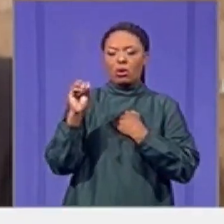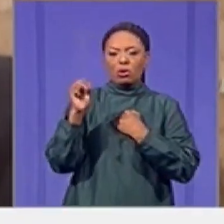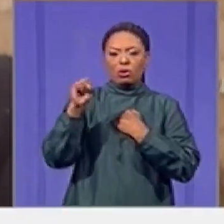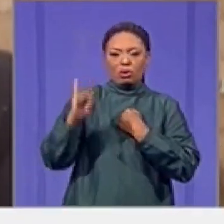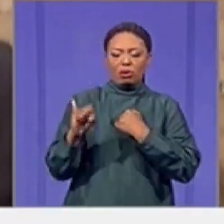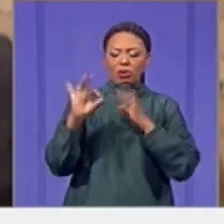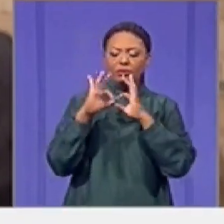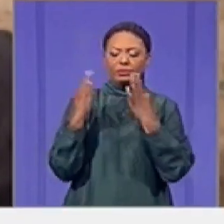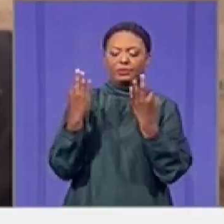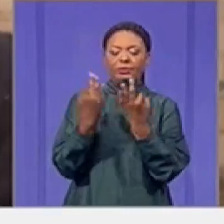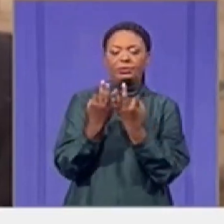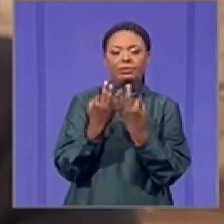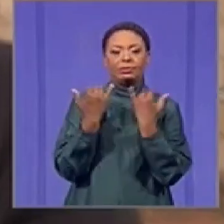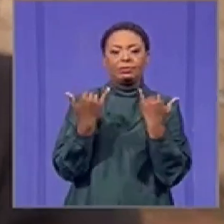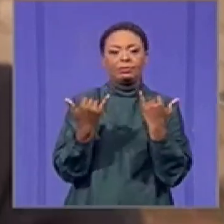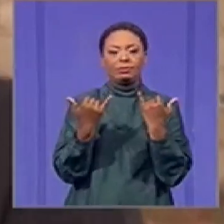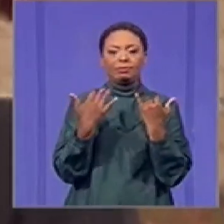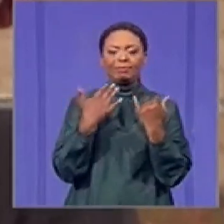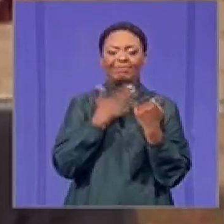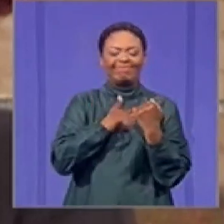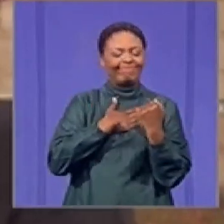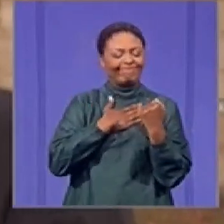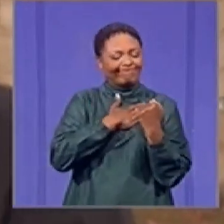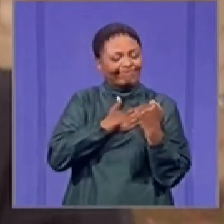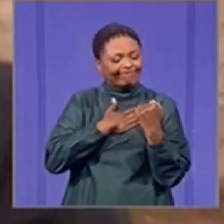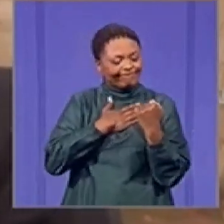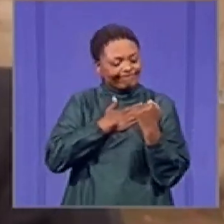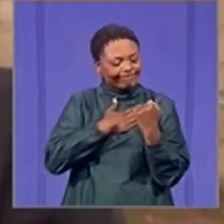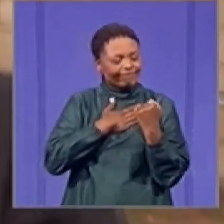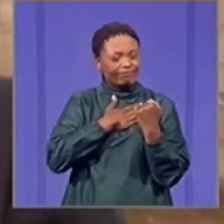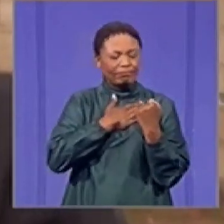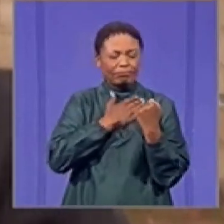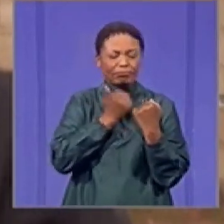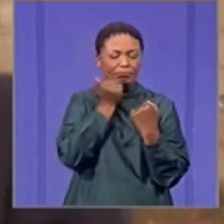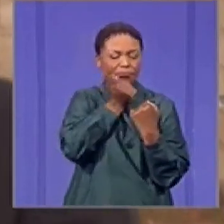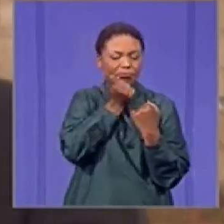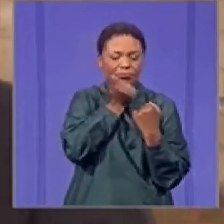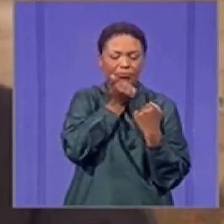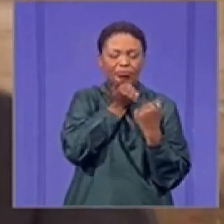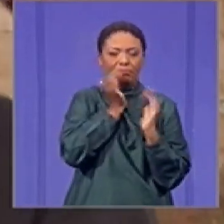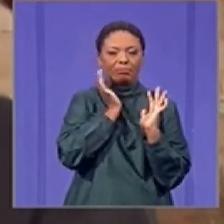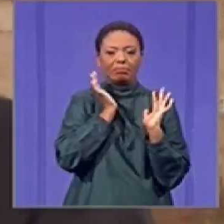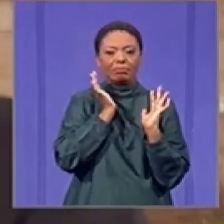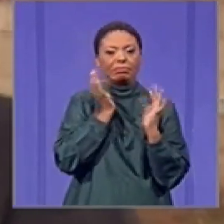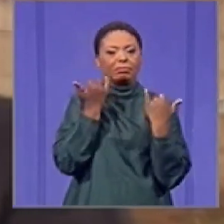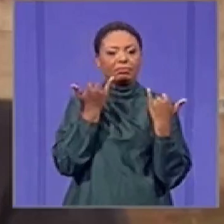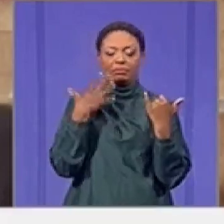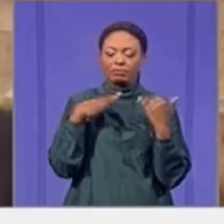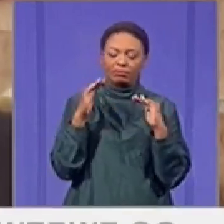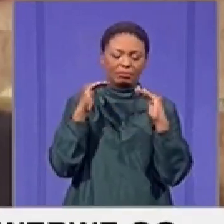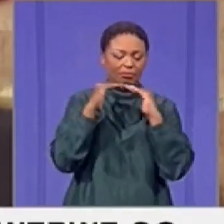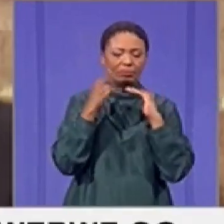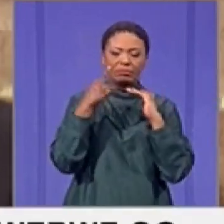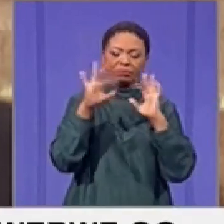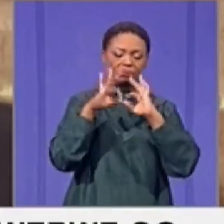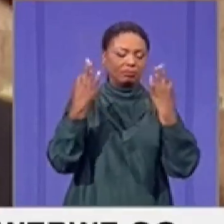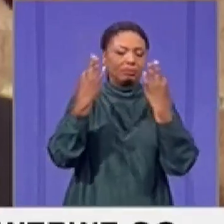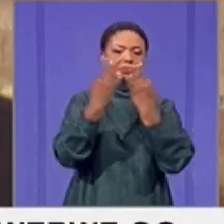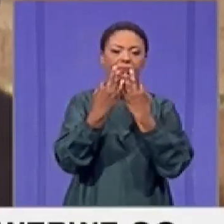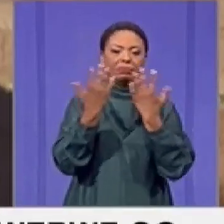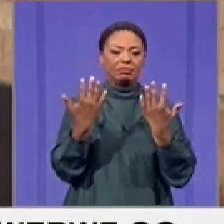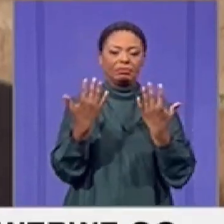so shocked. We are feeling very sorry about what's happening. So all we wanted the justice for the family, for the whole